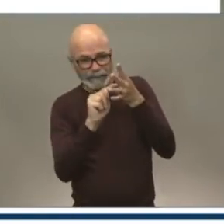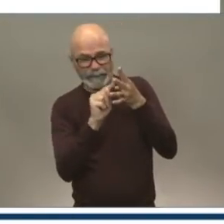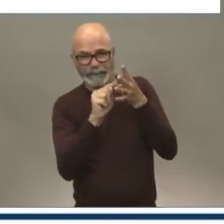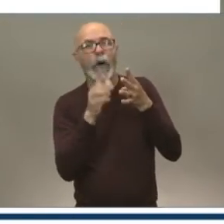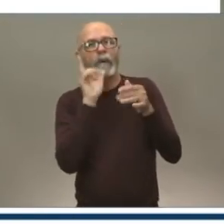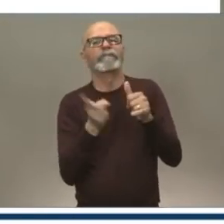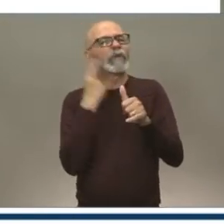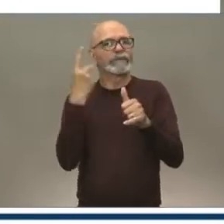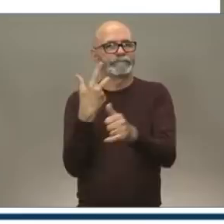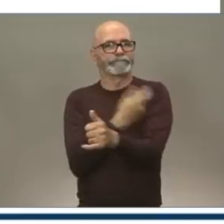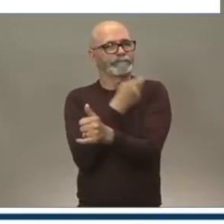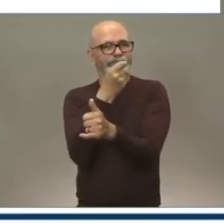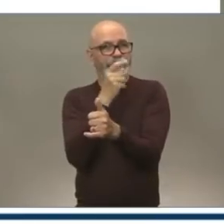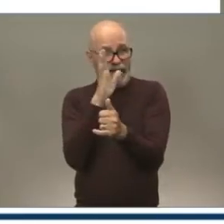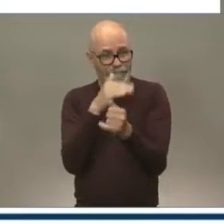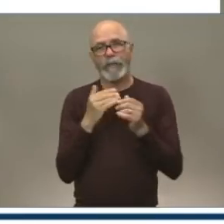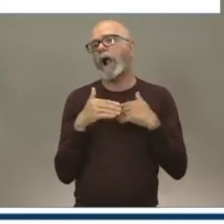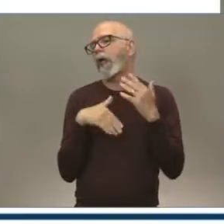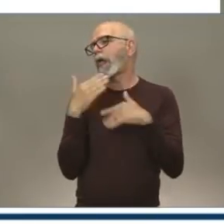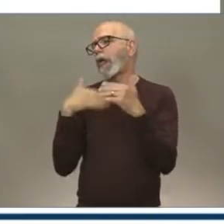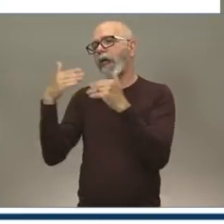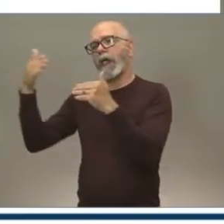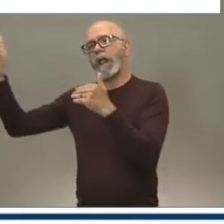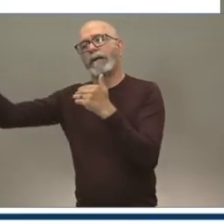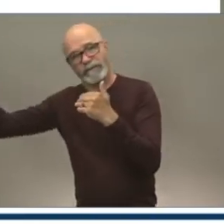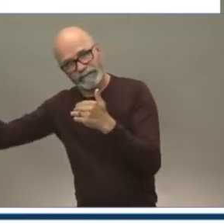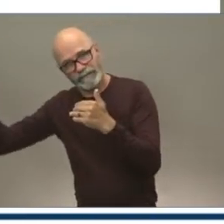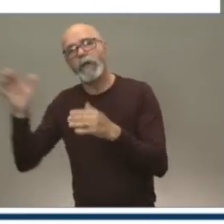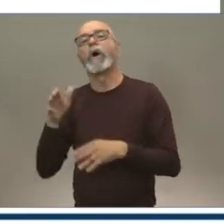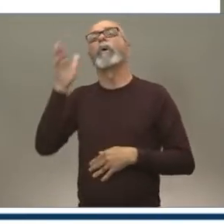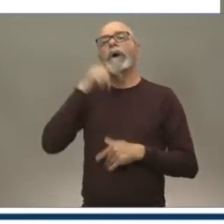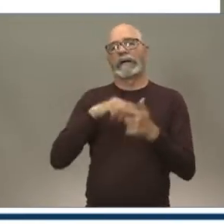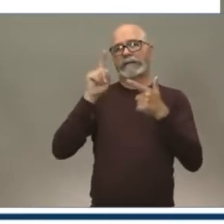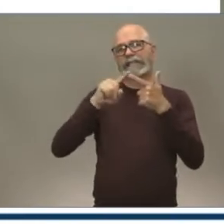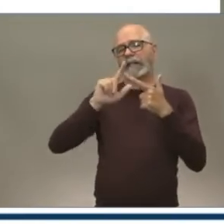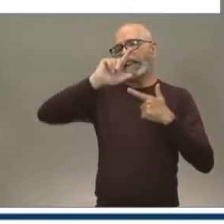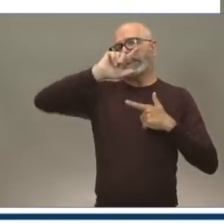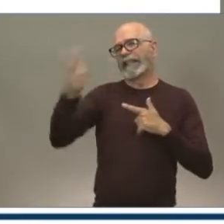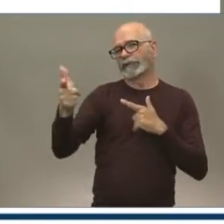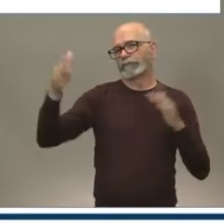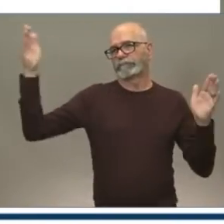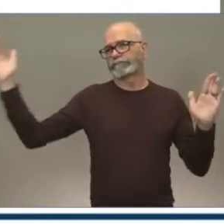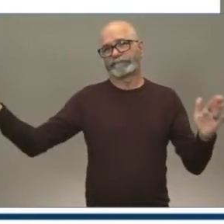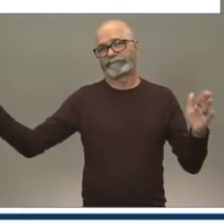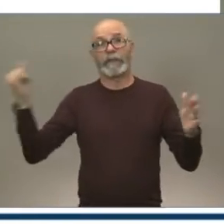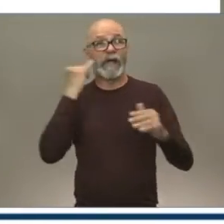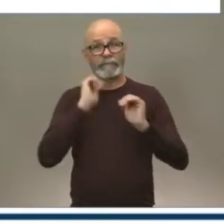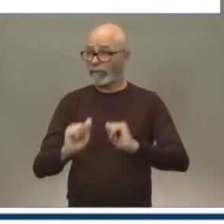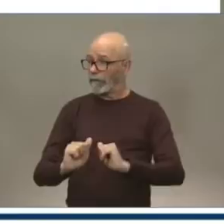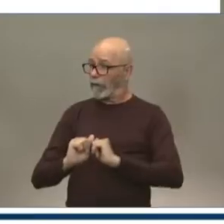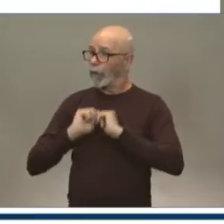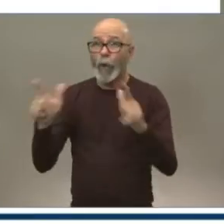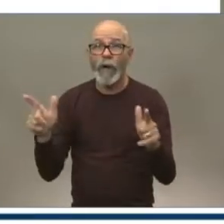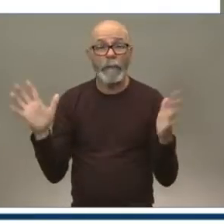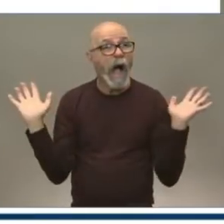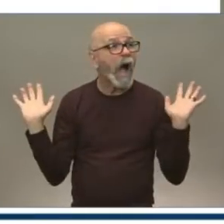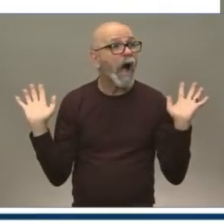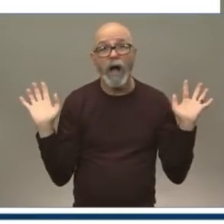we will have a good level of population immunity after everyone has their first dose, we won't see the full benefit and